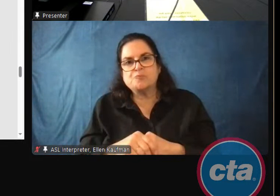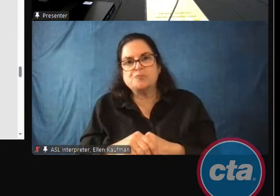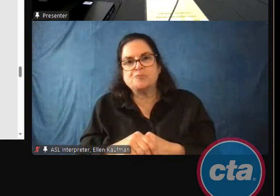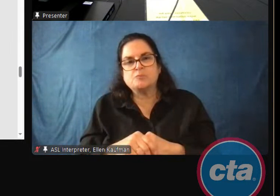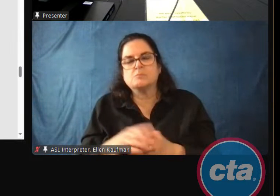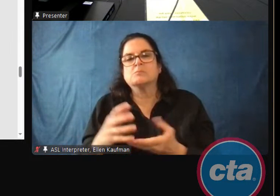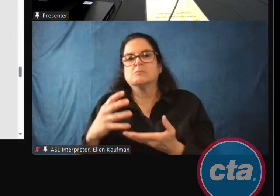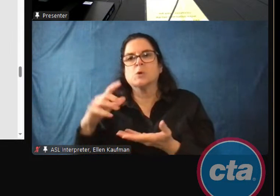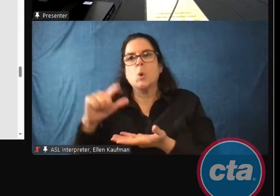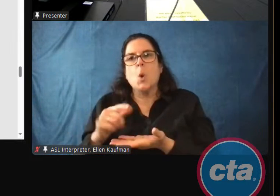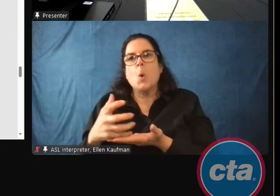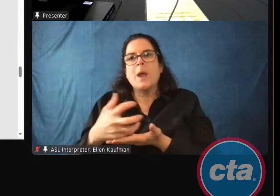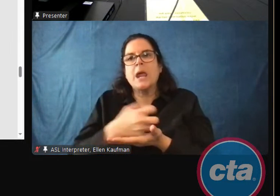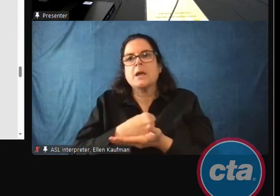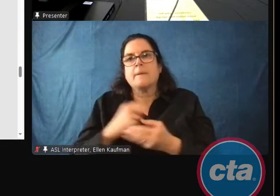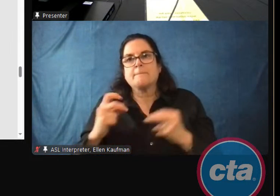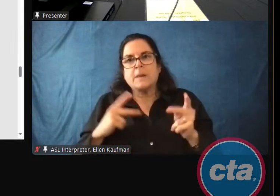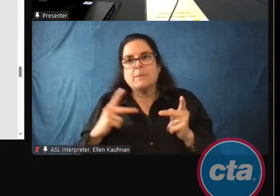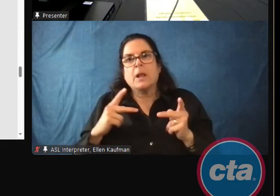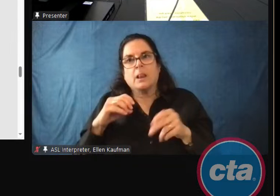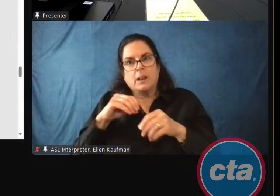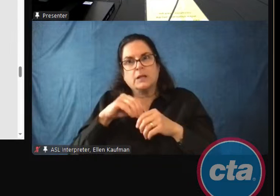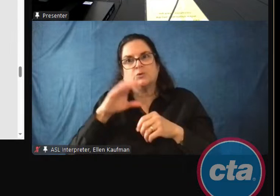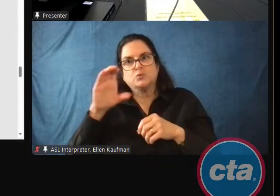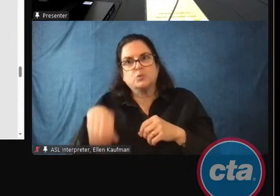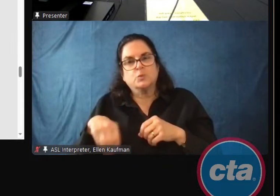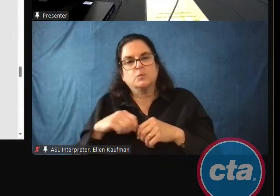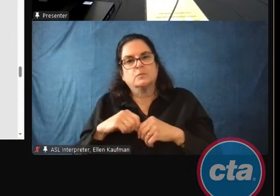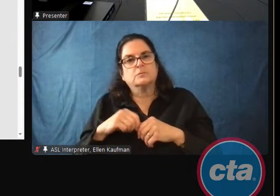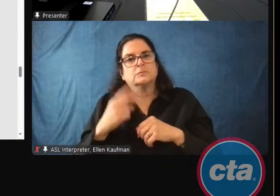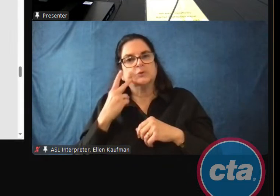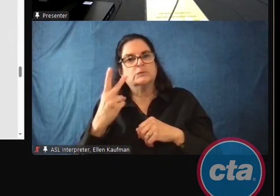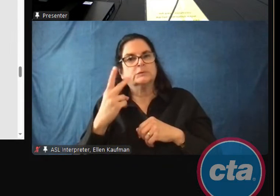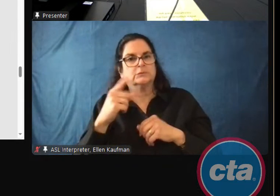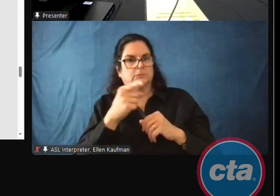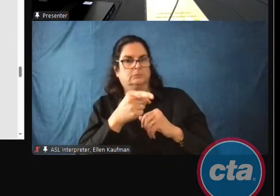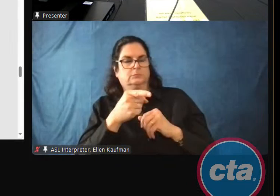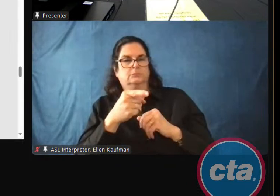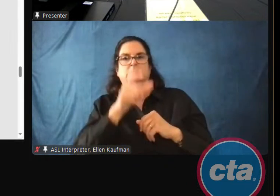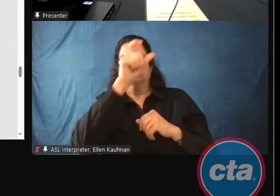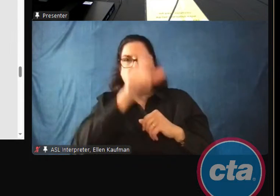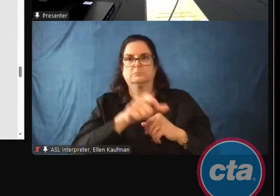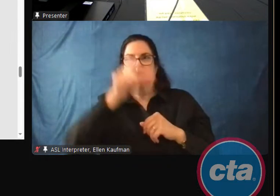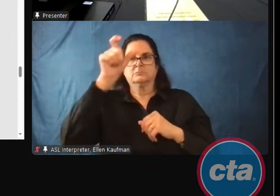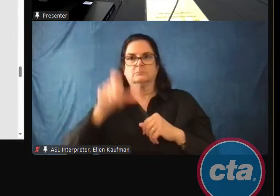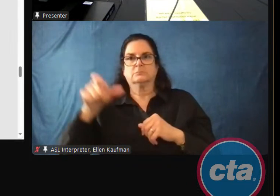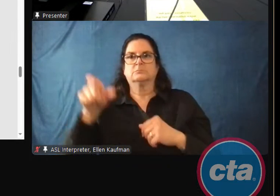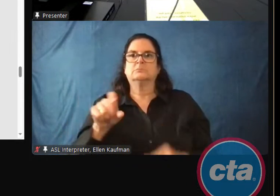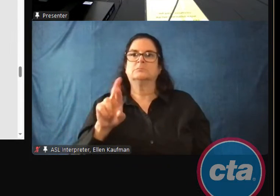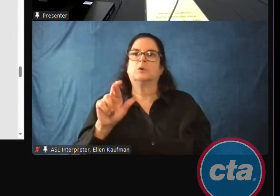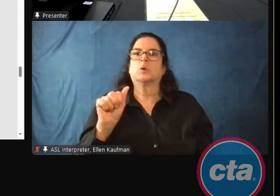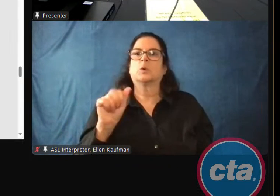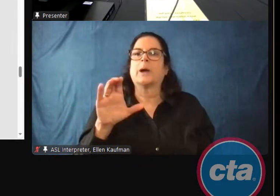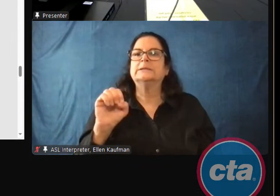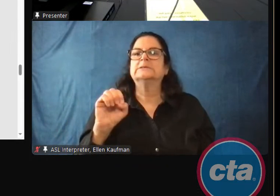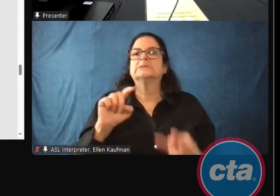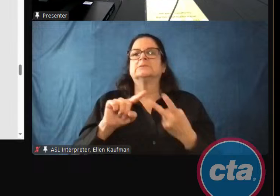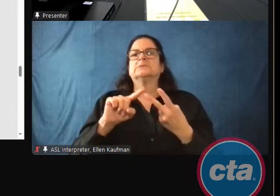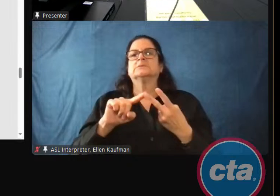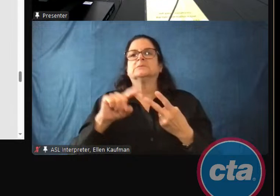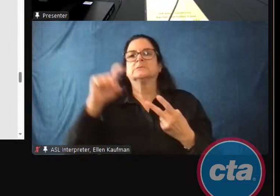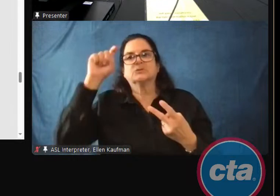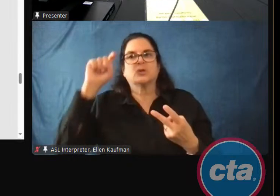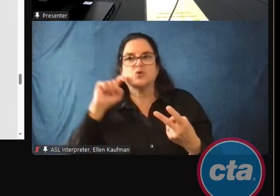income people in the city. So you can look here as a percentage in activities by race, by gender, and by income.